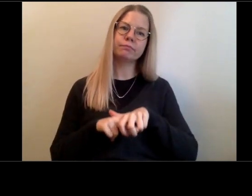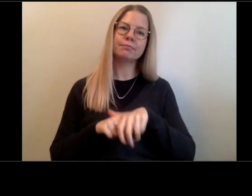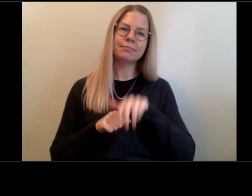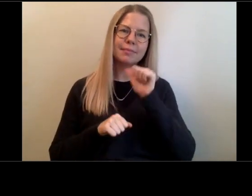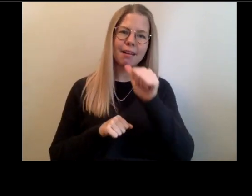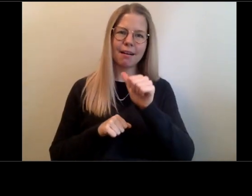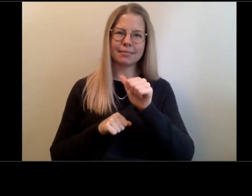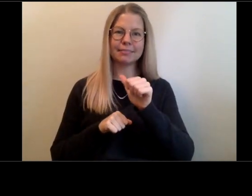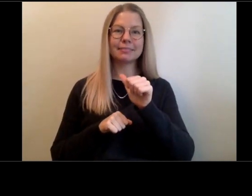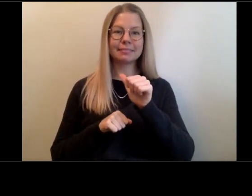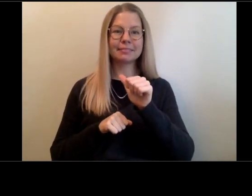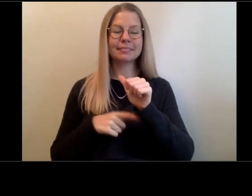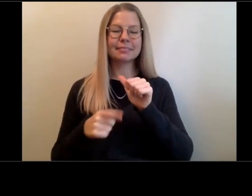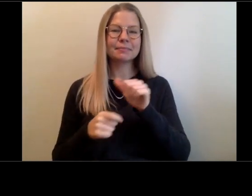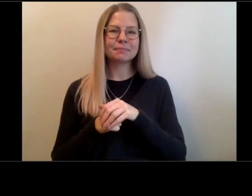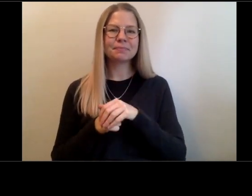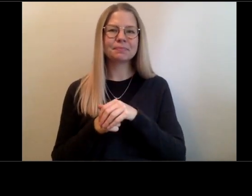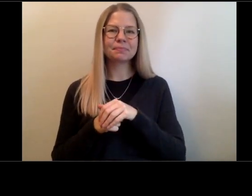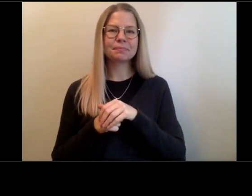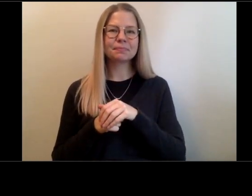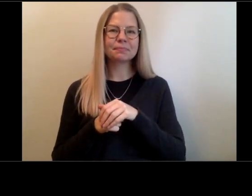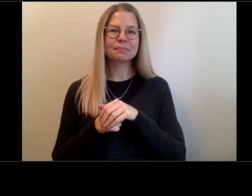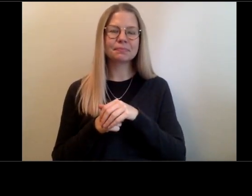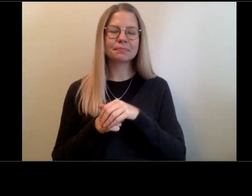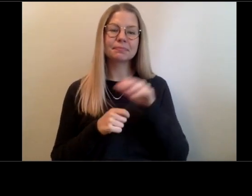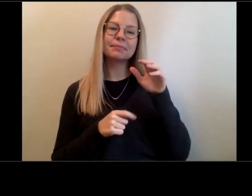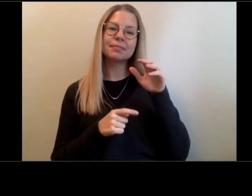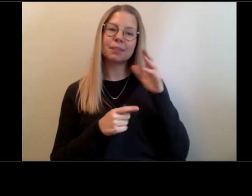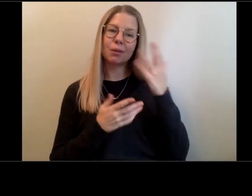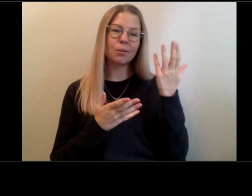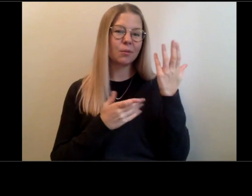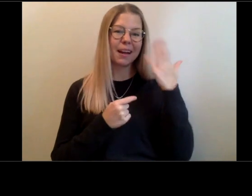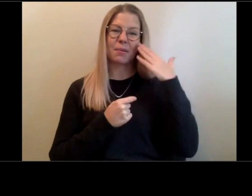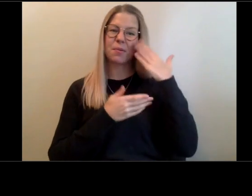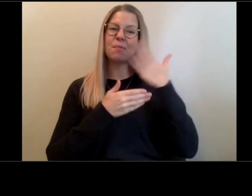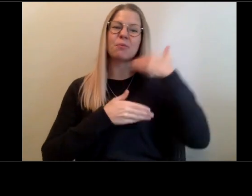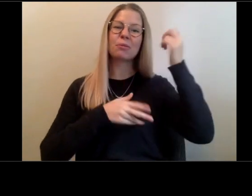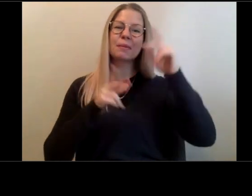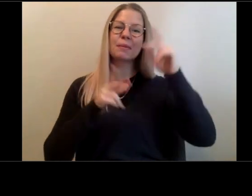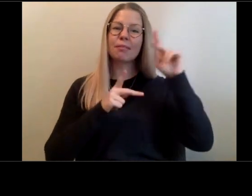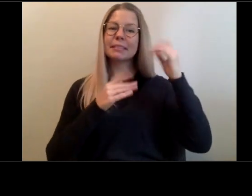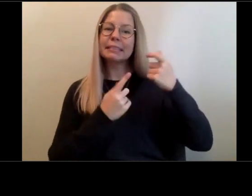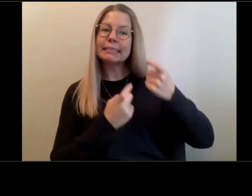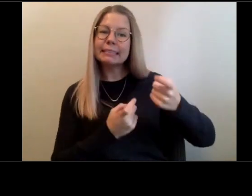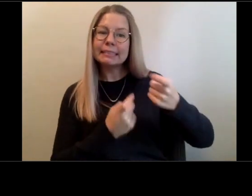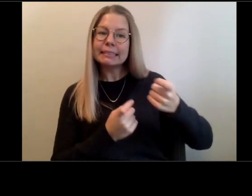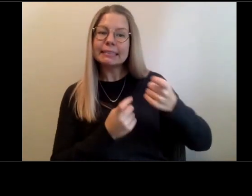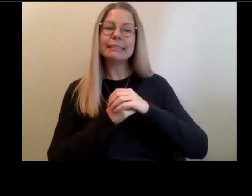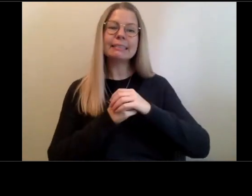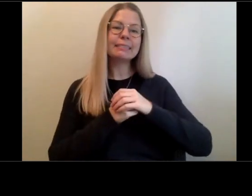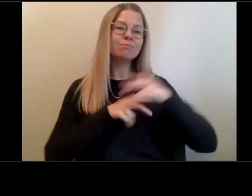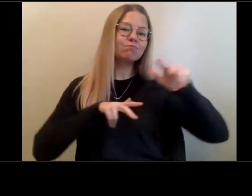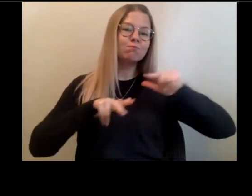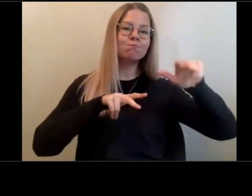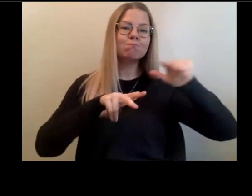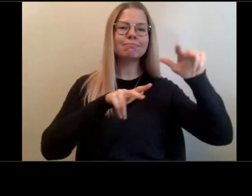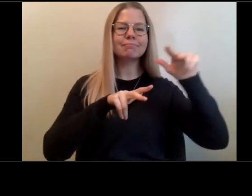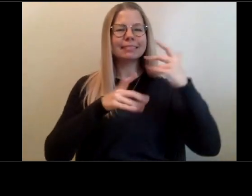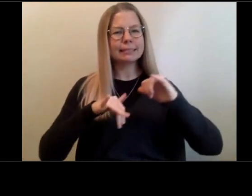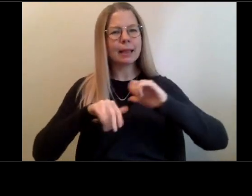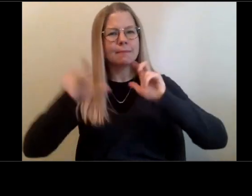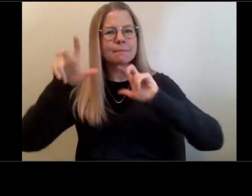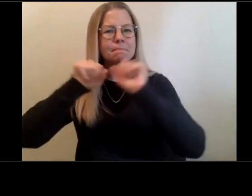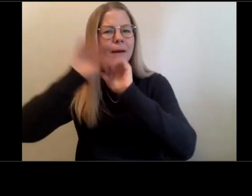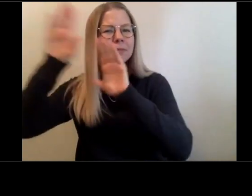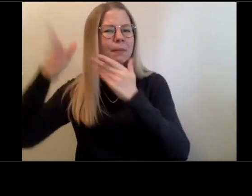Certainly we're still skiing last year, and still walking. Maybe not climbing mountains quite the same way, but I